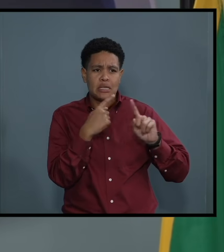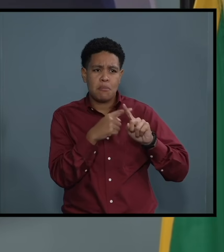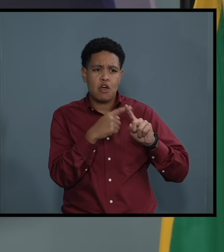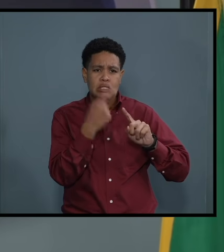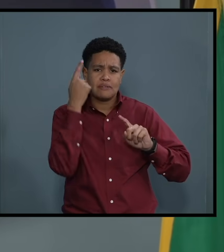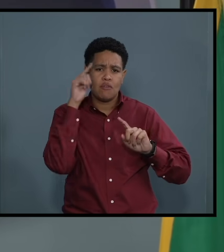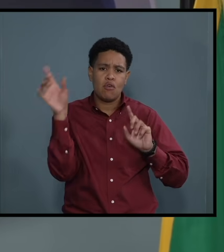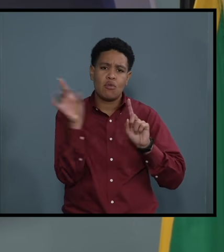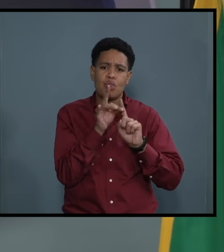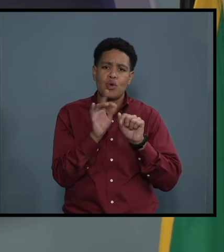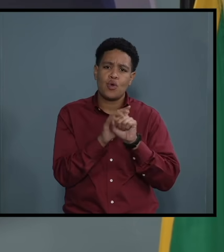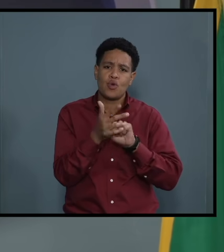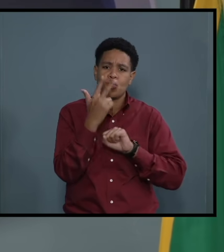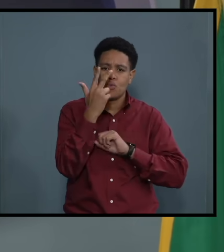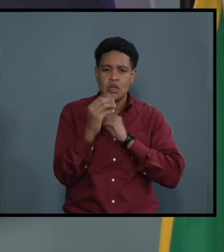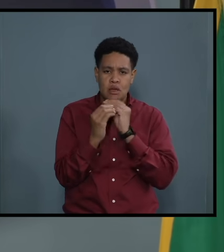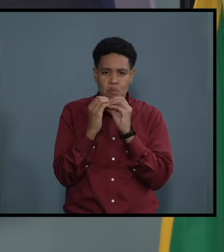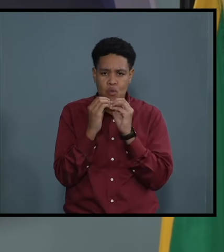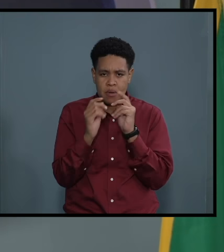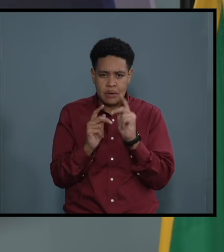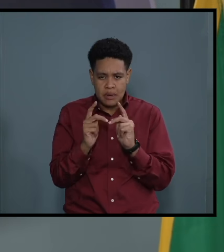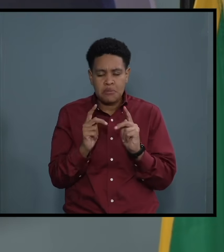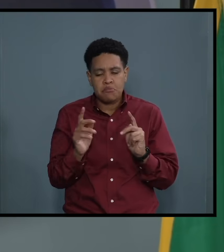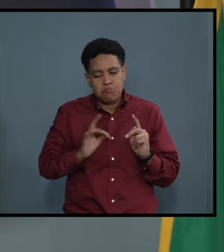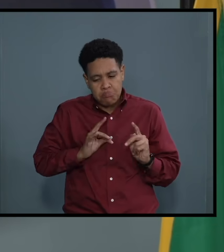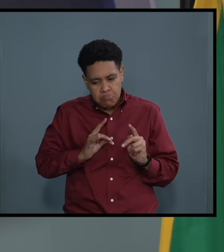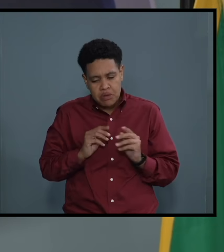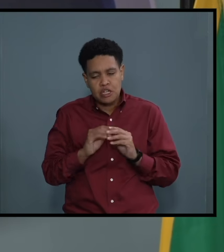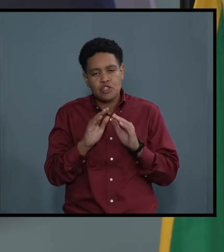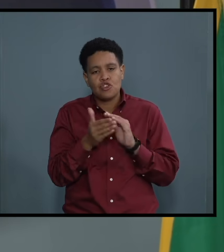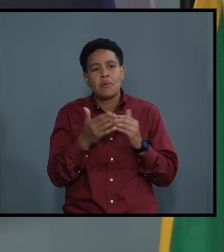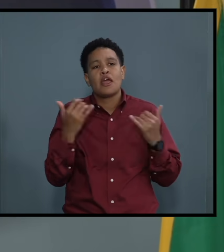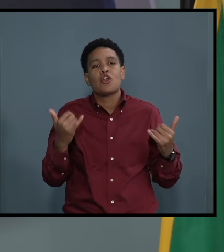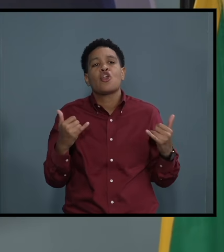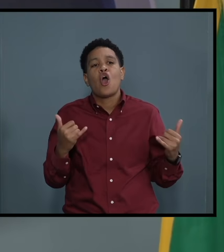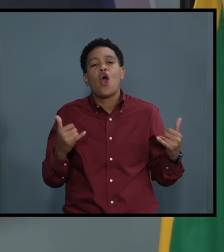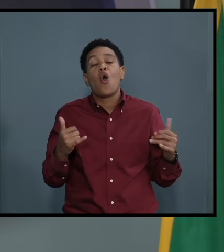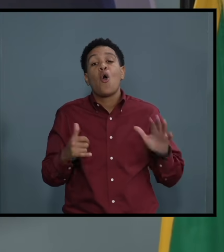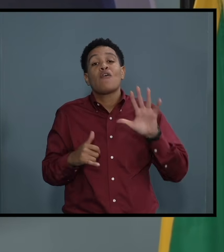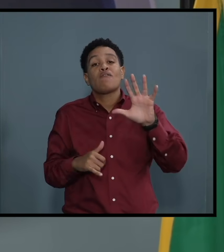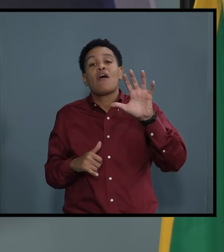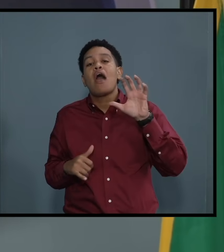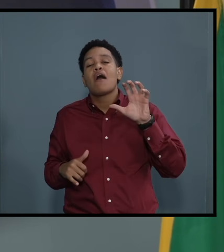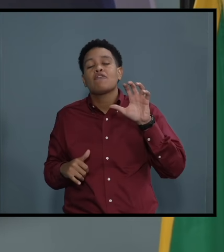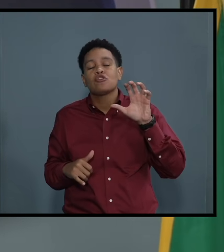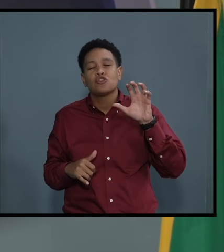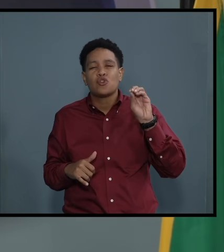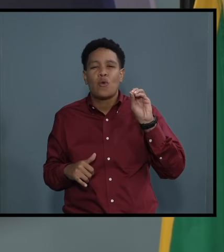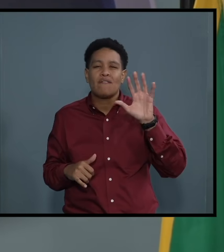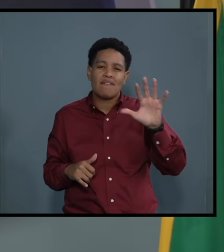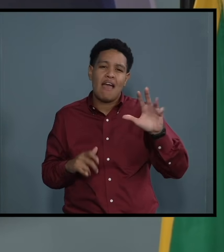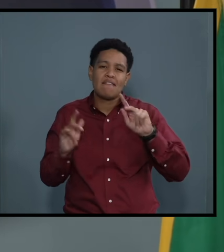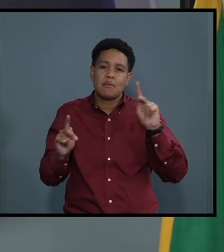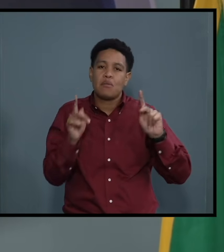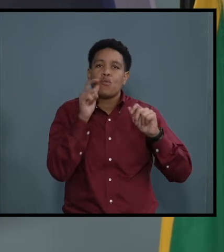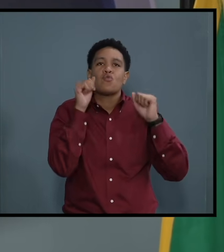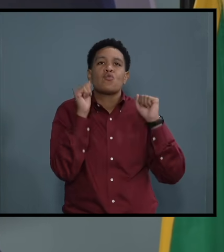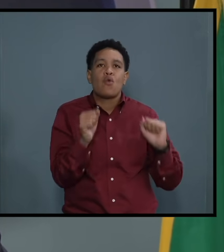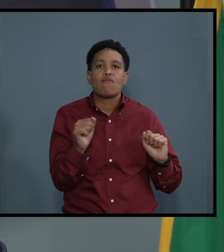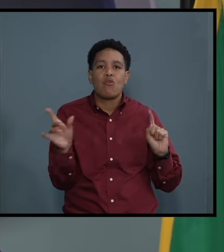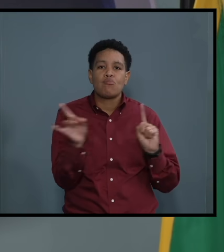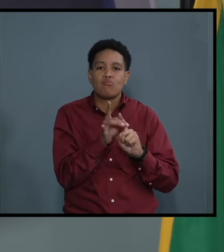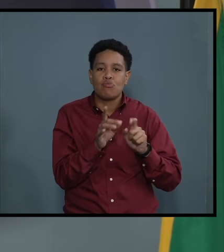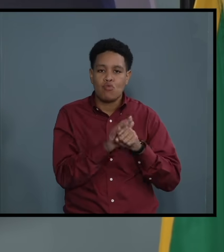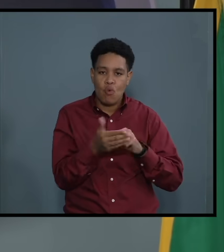for COVID-19 in Jamaica. There are now, therefore, 505 confirmed cases on